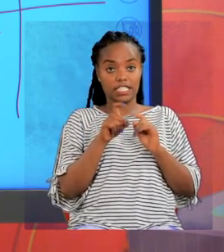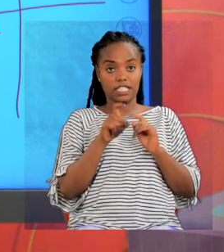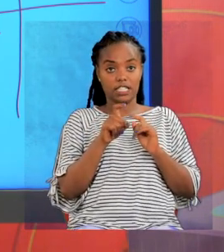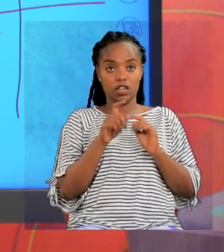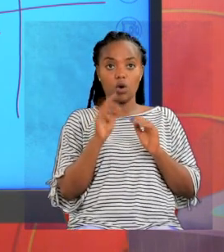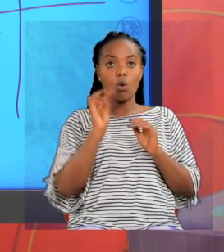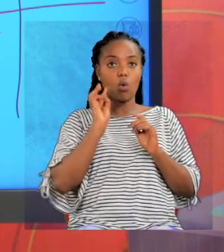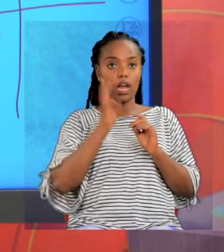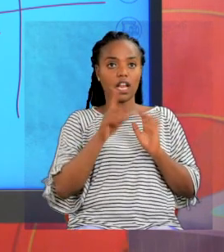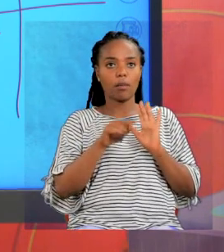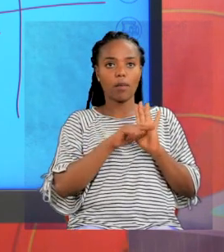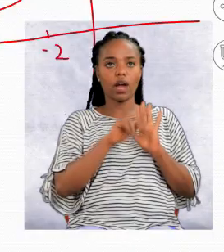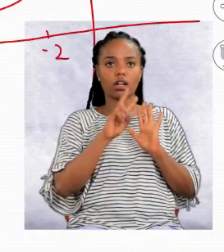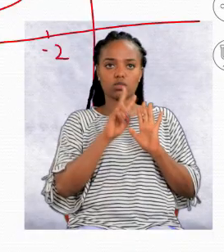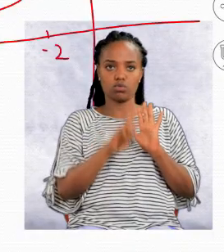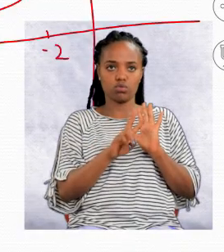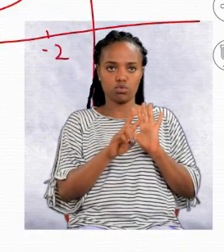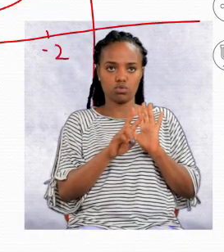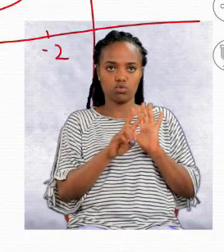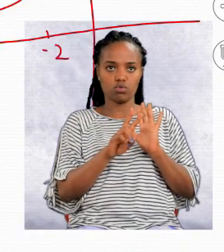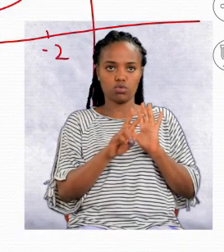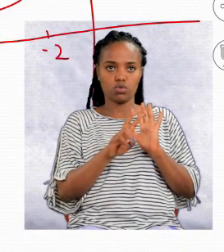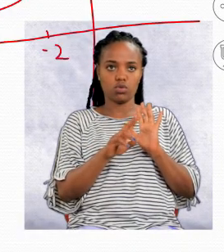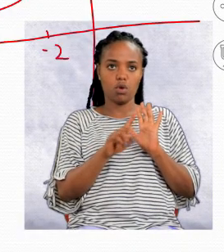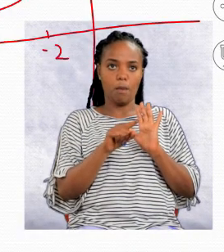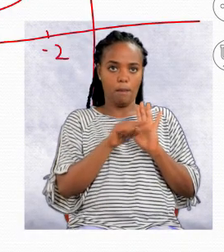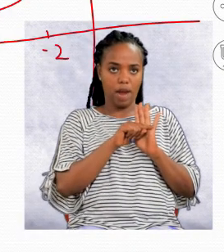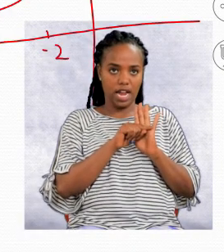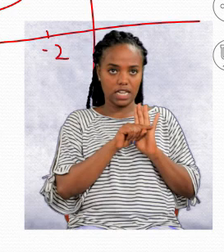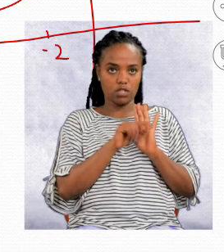this minus 2